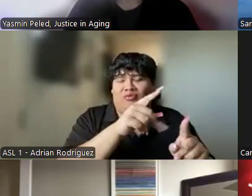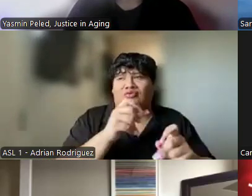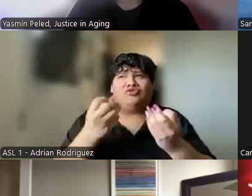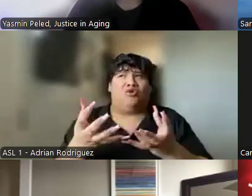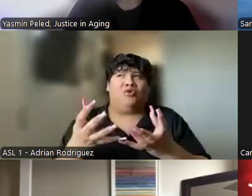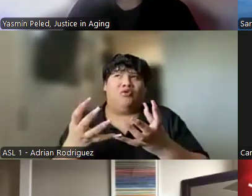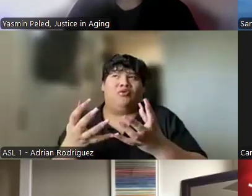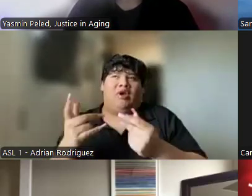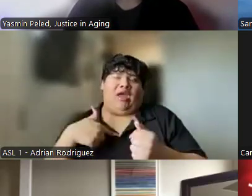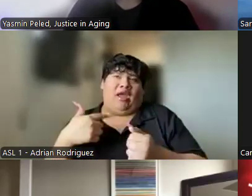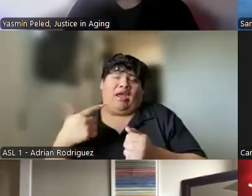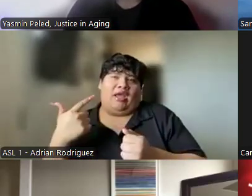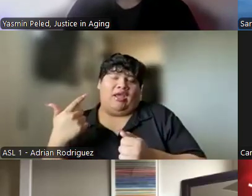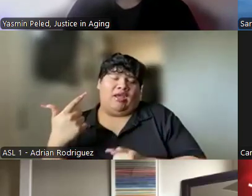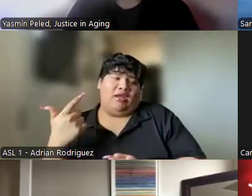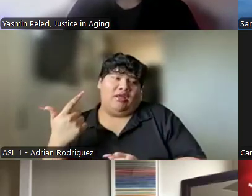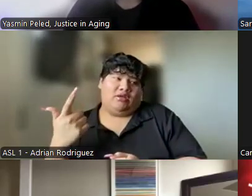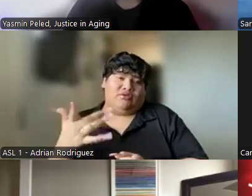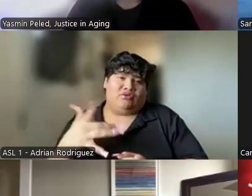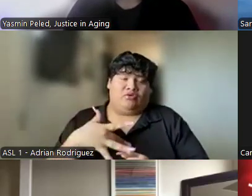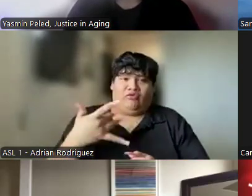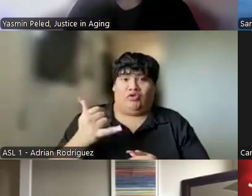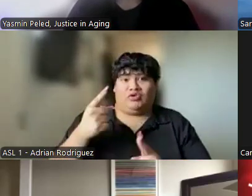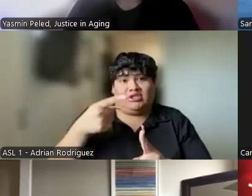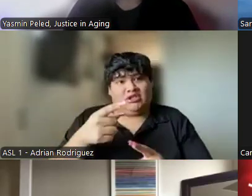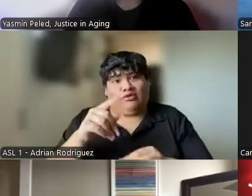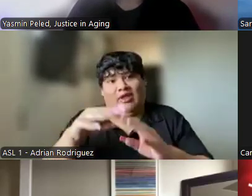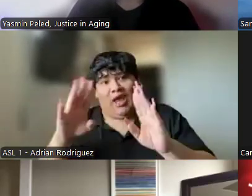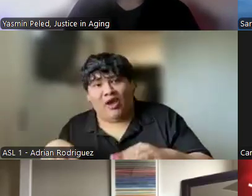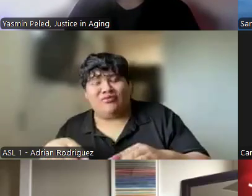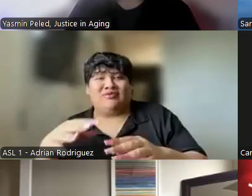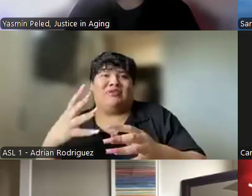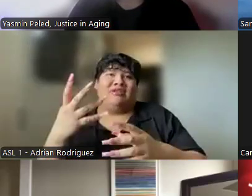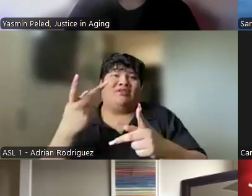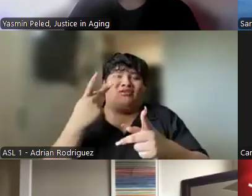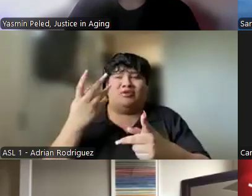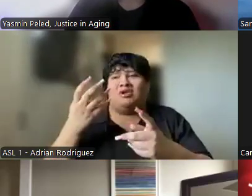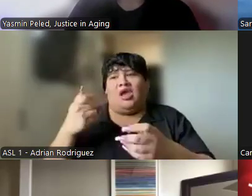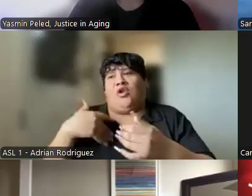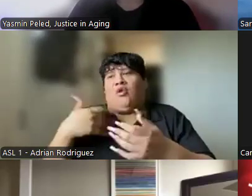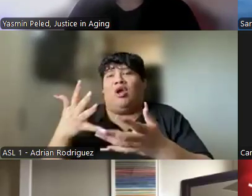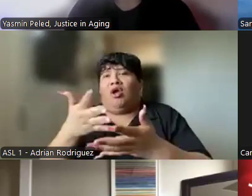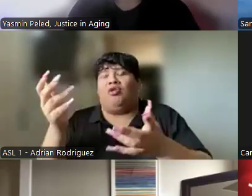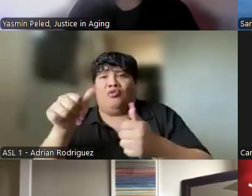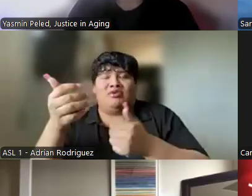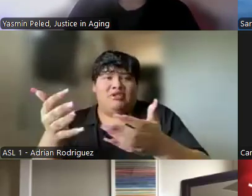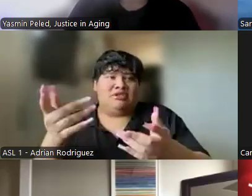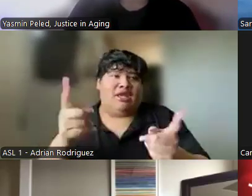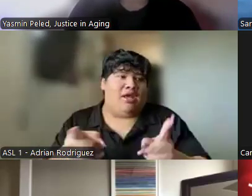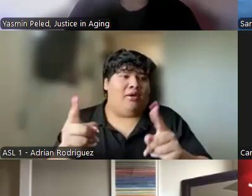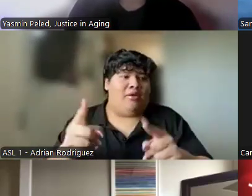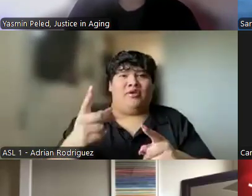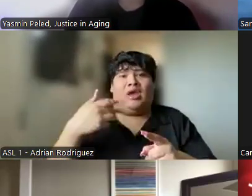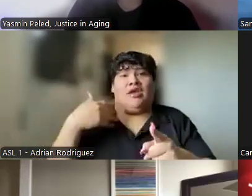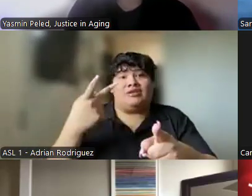so I, to the extent that sort of the housing issue, I wouldn't want some of these things to sort of not, I know I see Sarah,